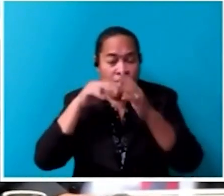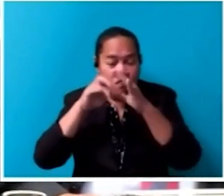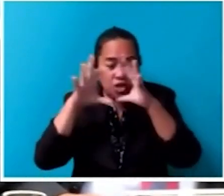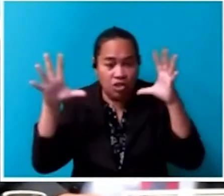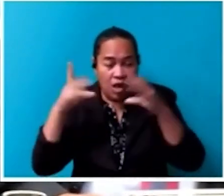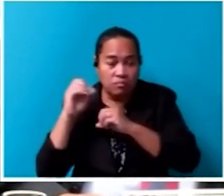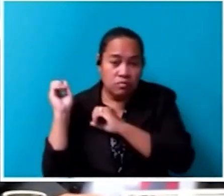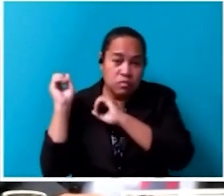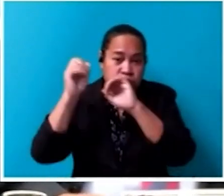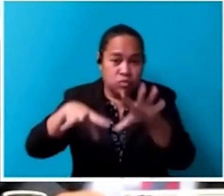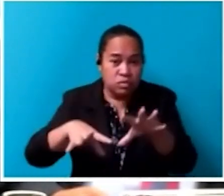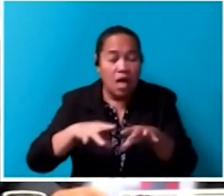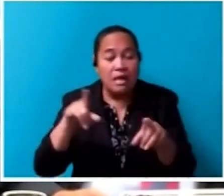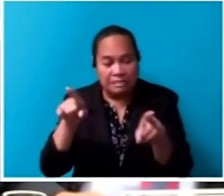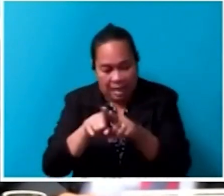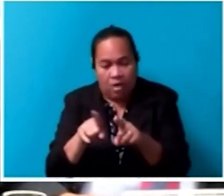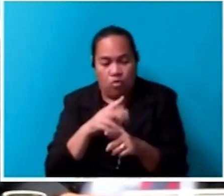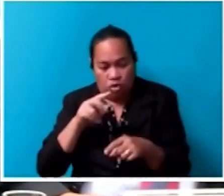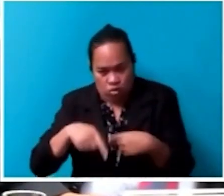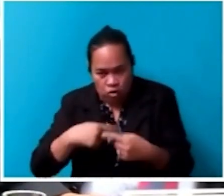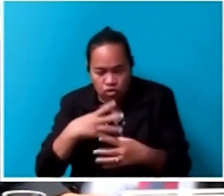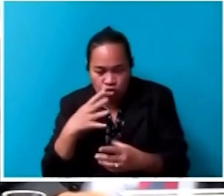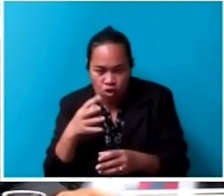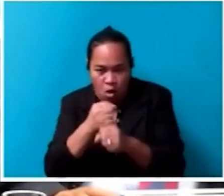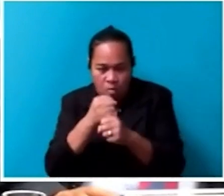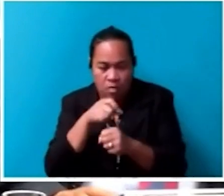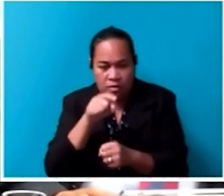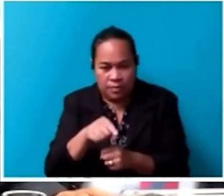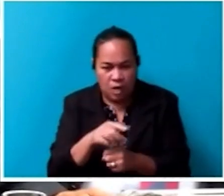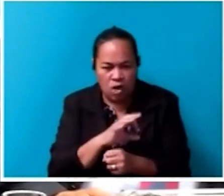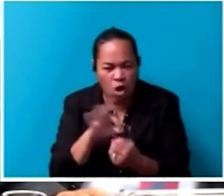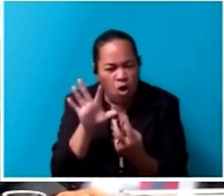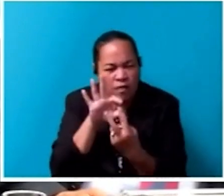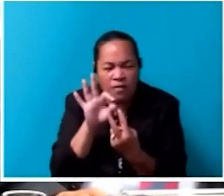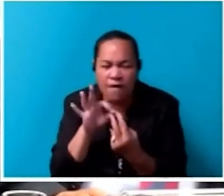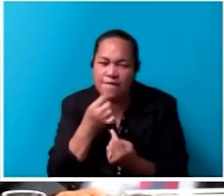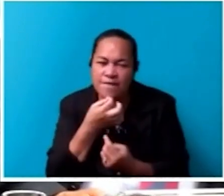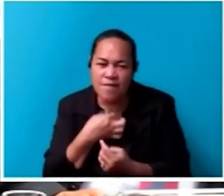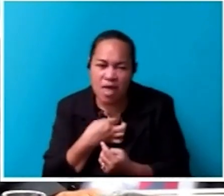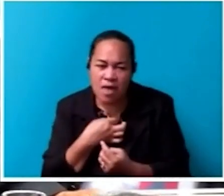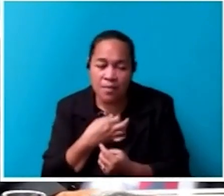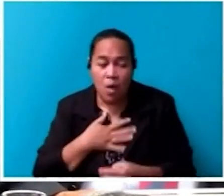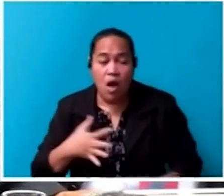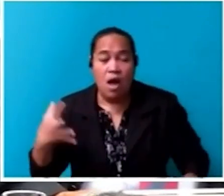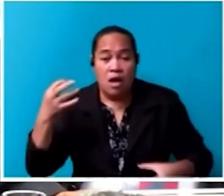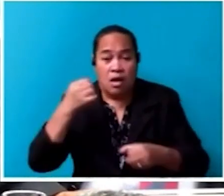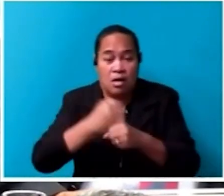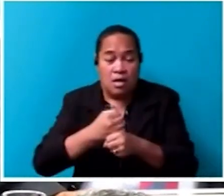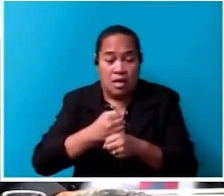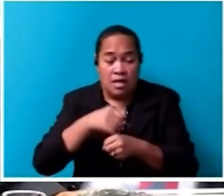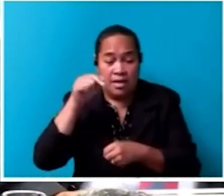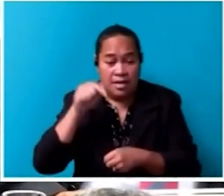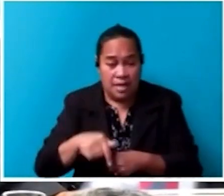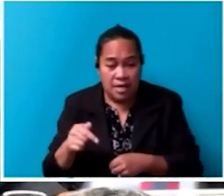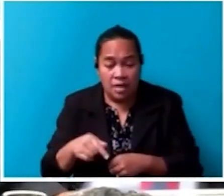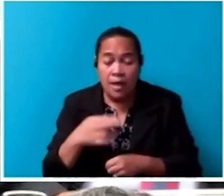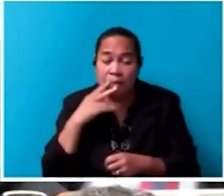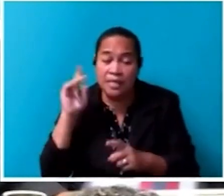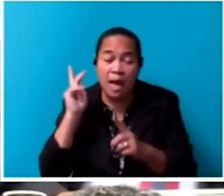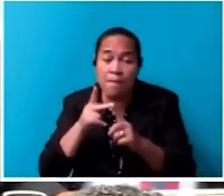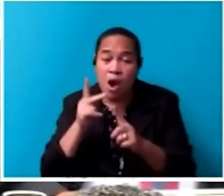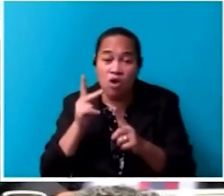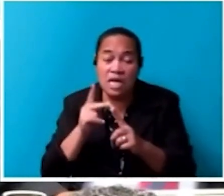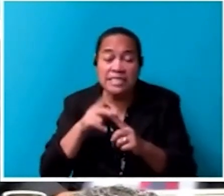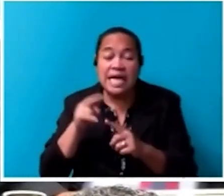hope and opportunity for all, not just a select few. In conclusion, I urge this House to prioritize